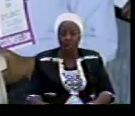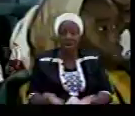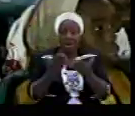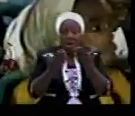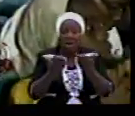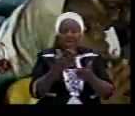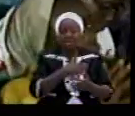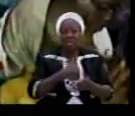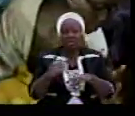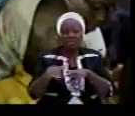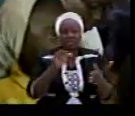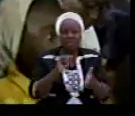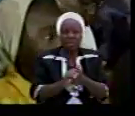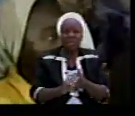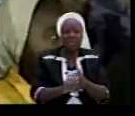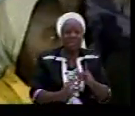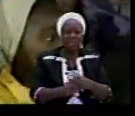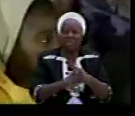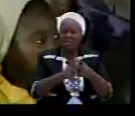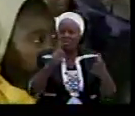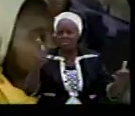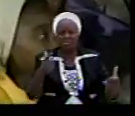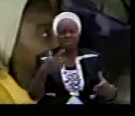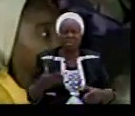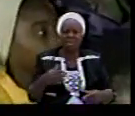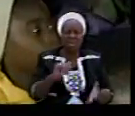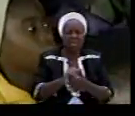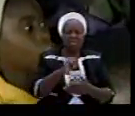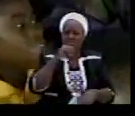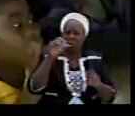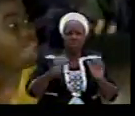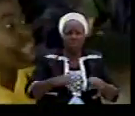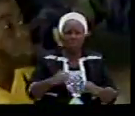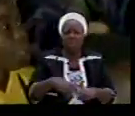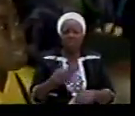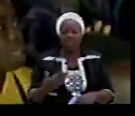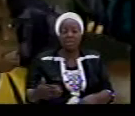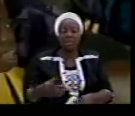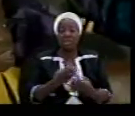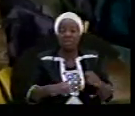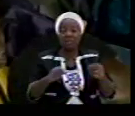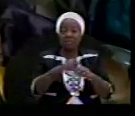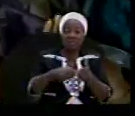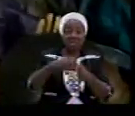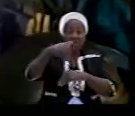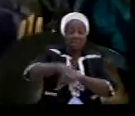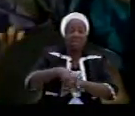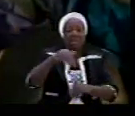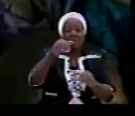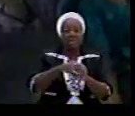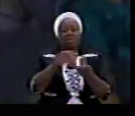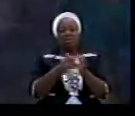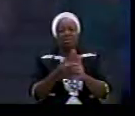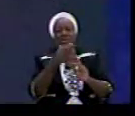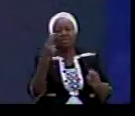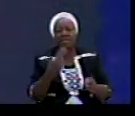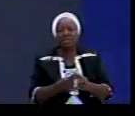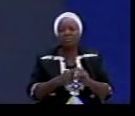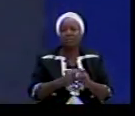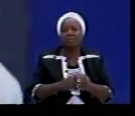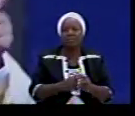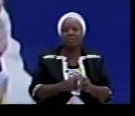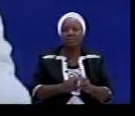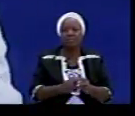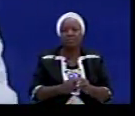thing, even tonight, in Jesus' name. Look at verse 9. In verse